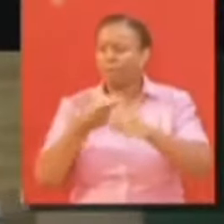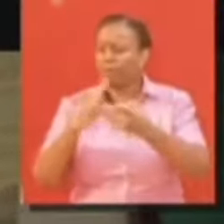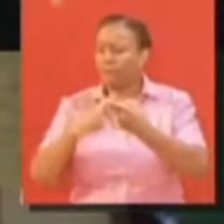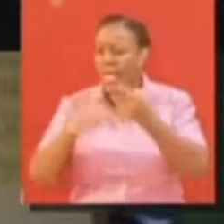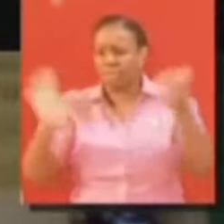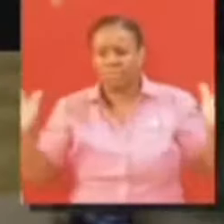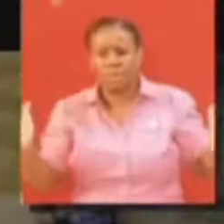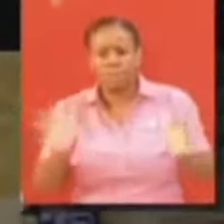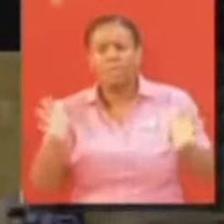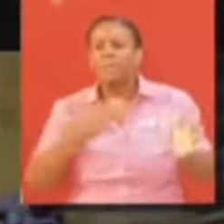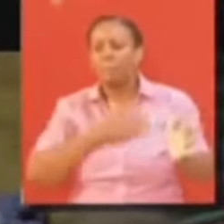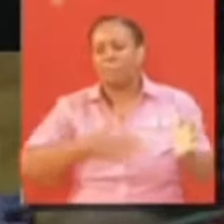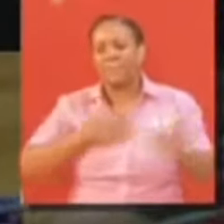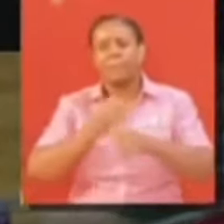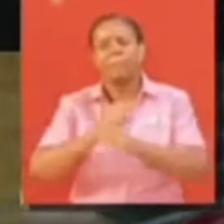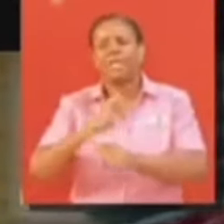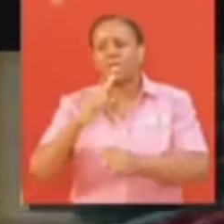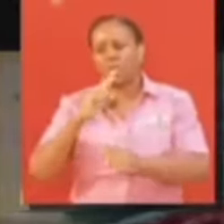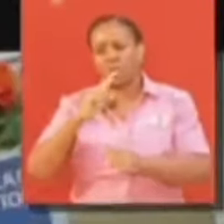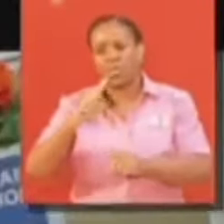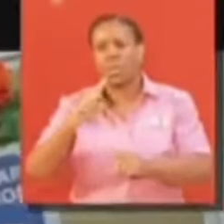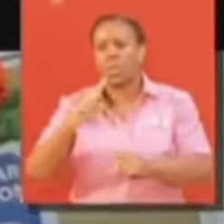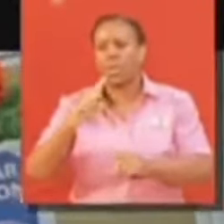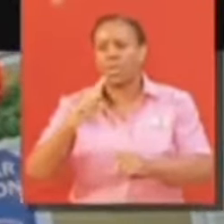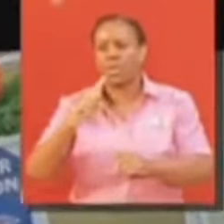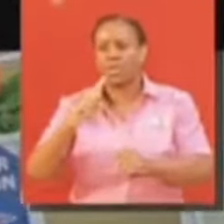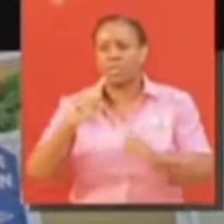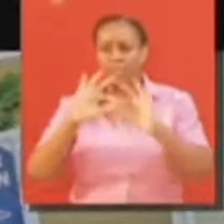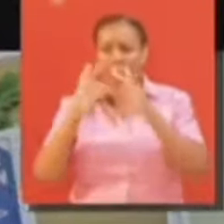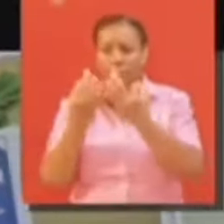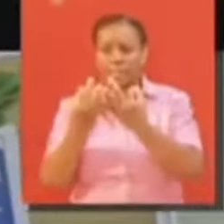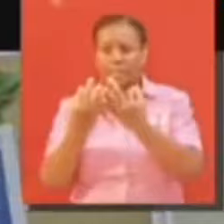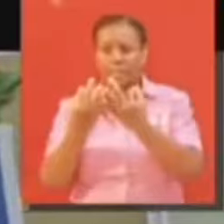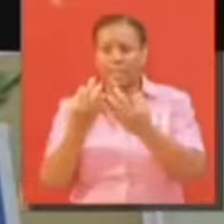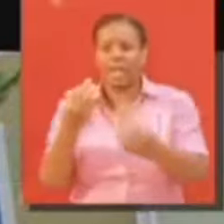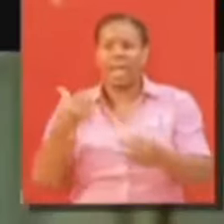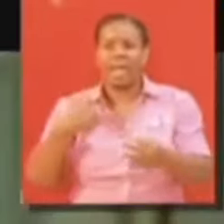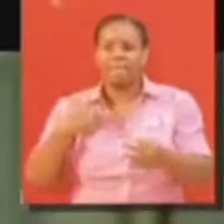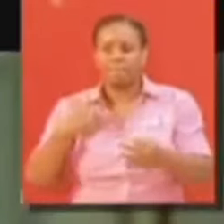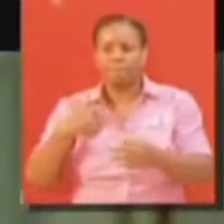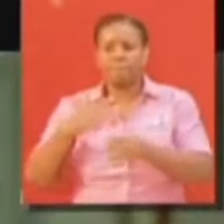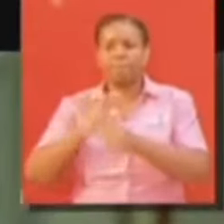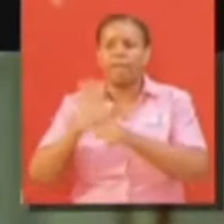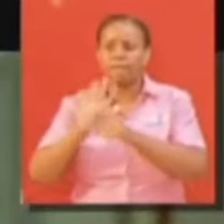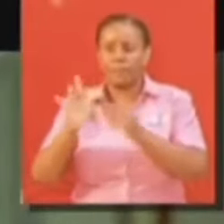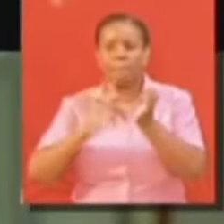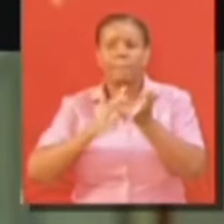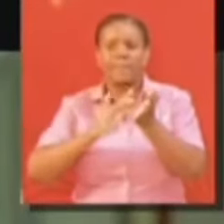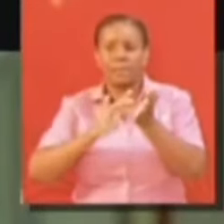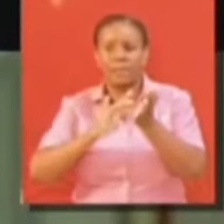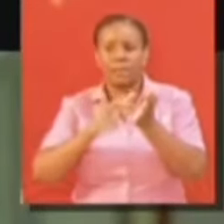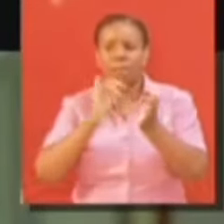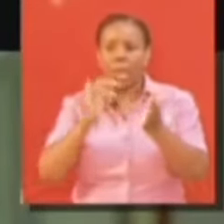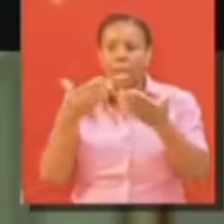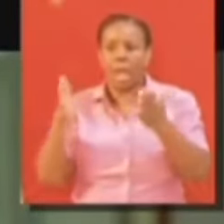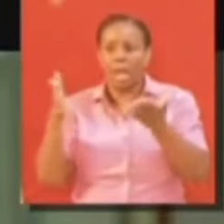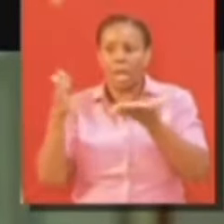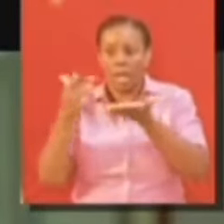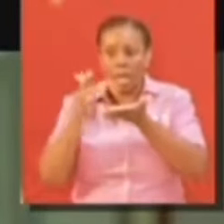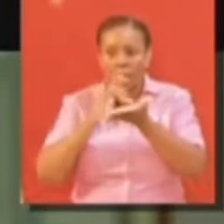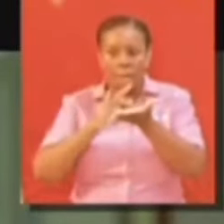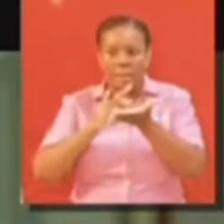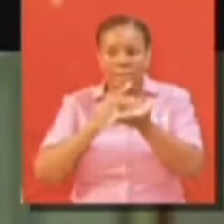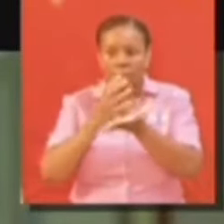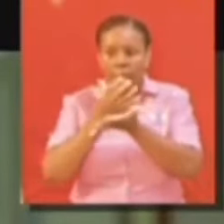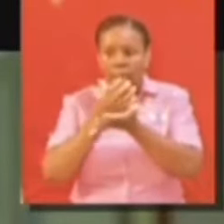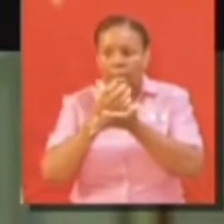their supply is adequate. Do not let it finish. Also, take your recommended diet as